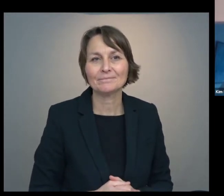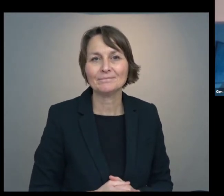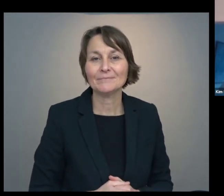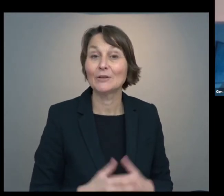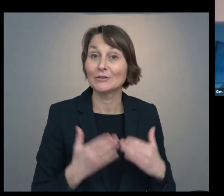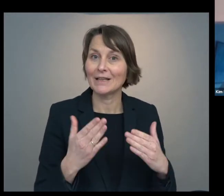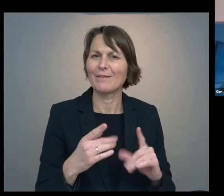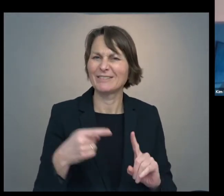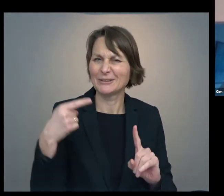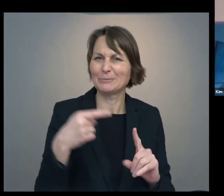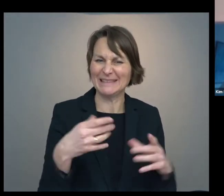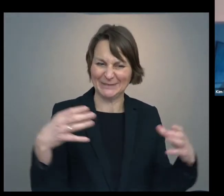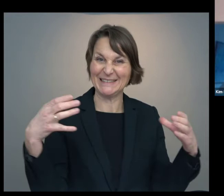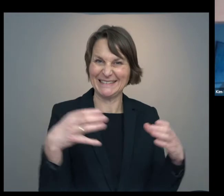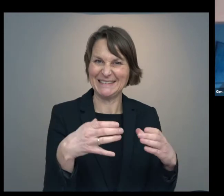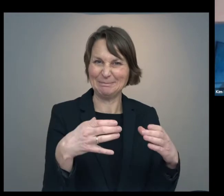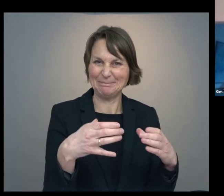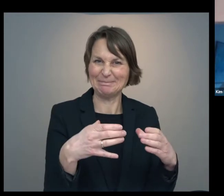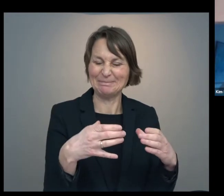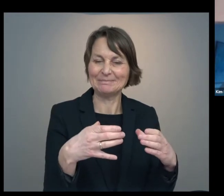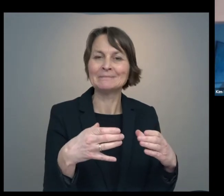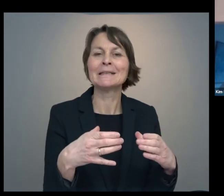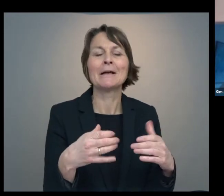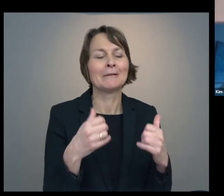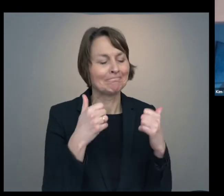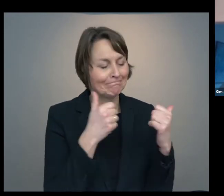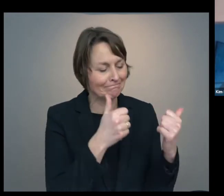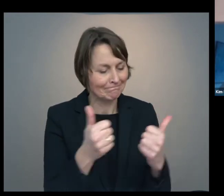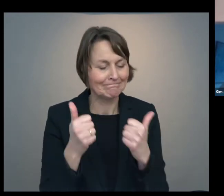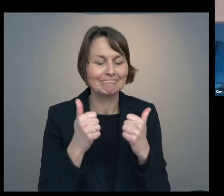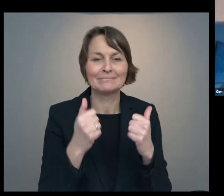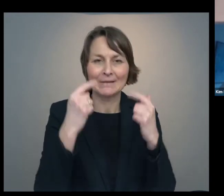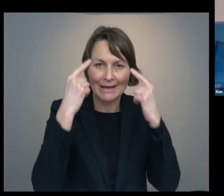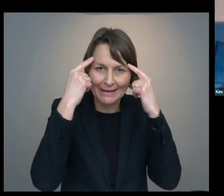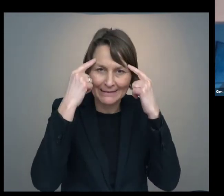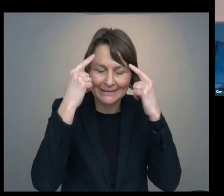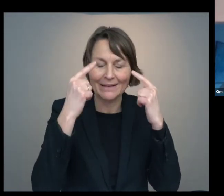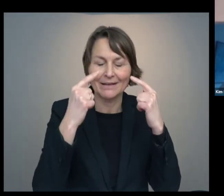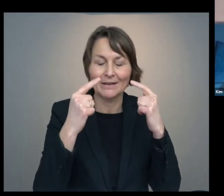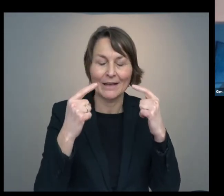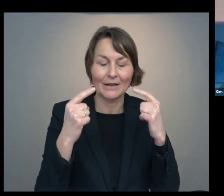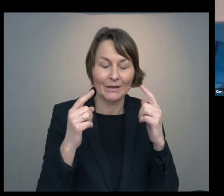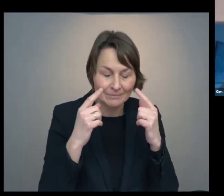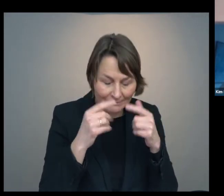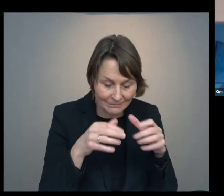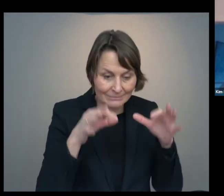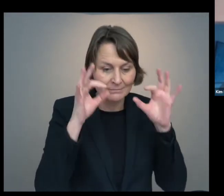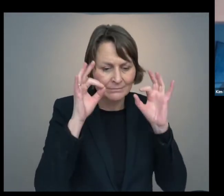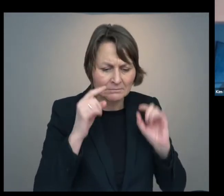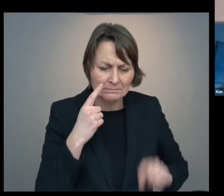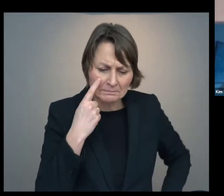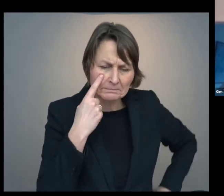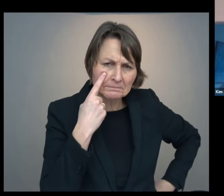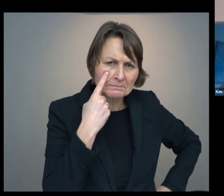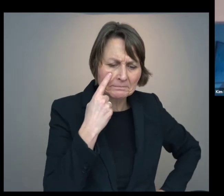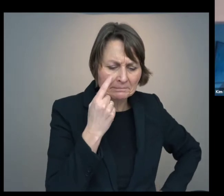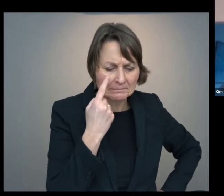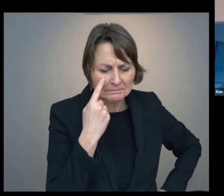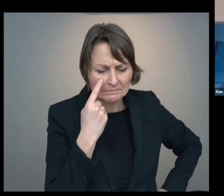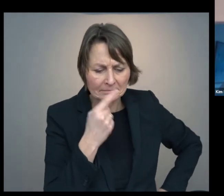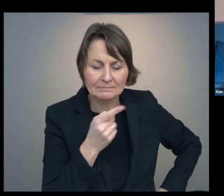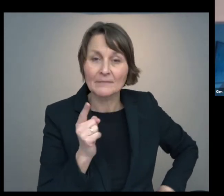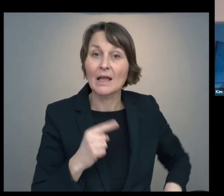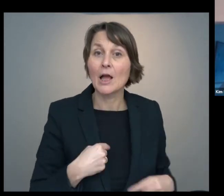and now that we're making a dedicated team to this, I think it's a good idea that we have to look at again with fresh eyes. And